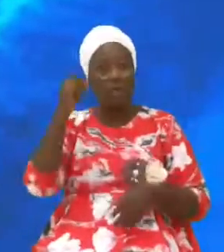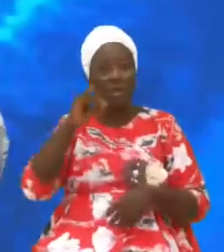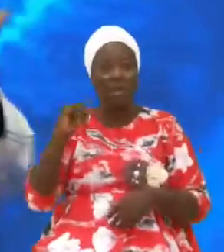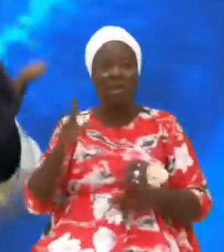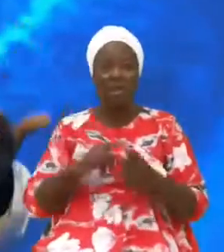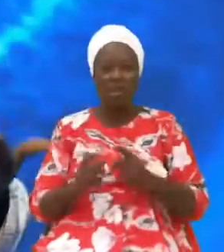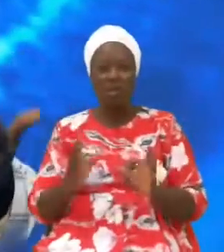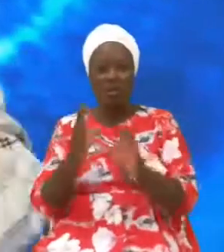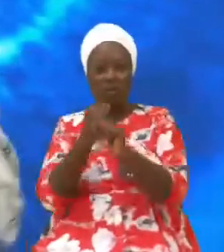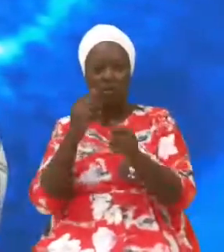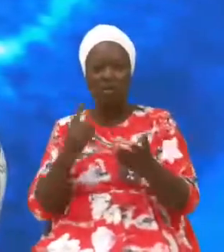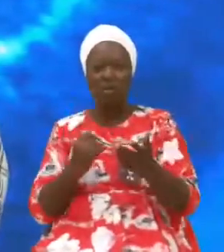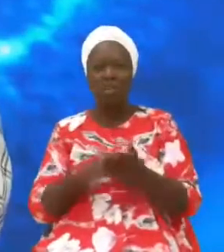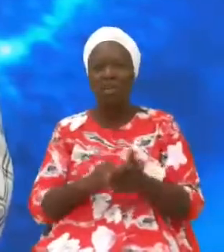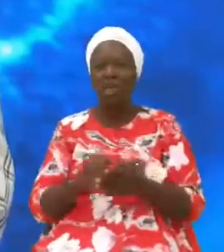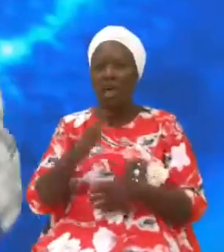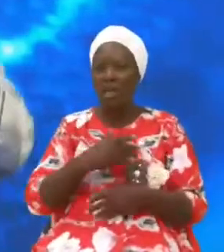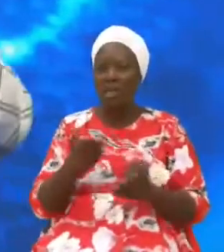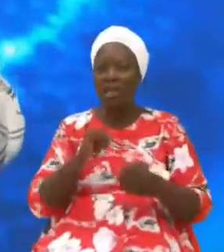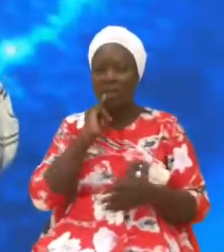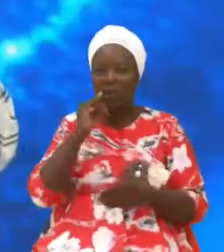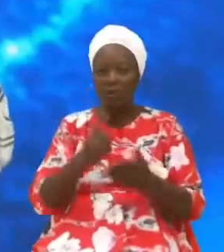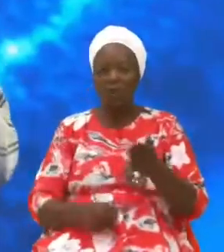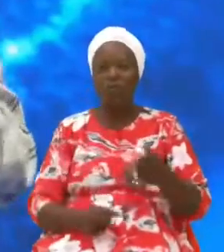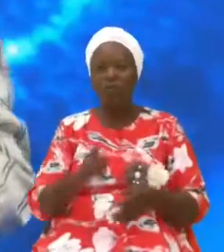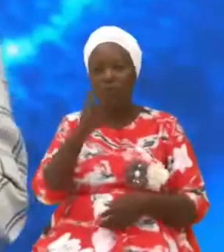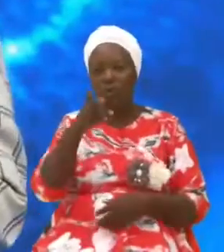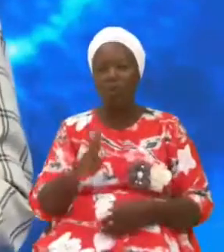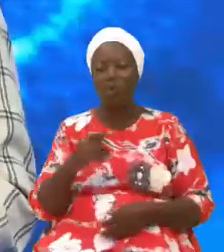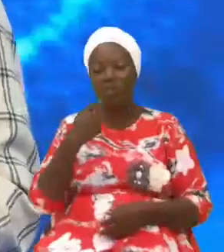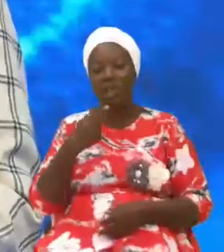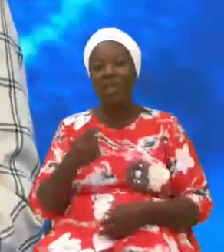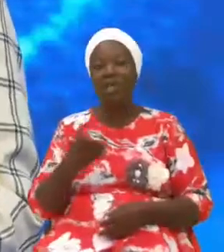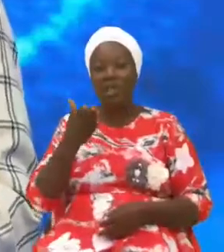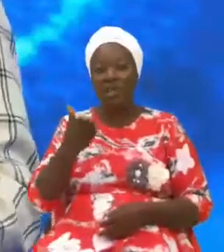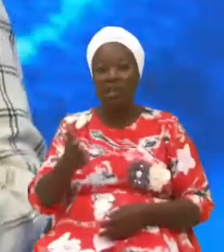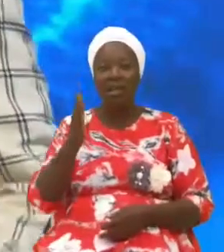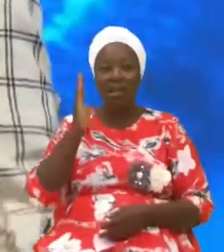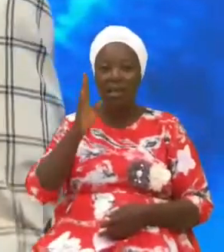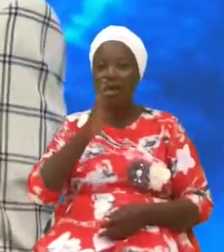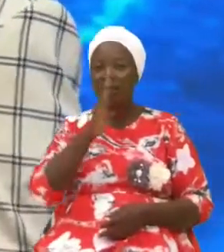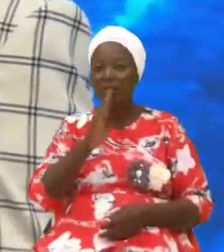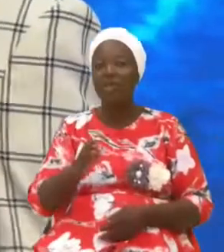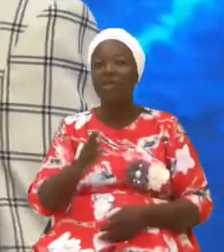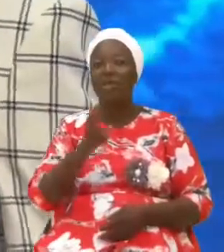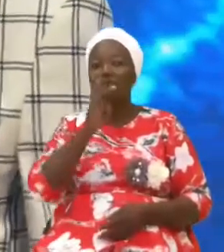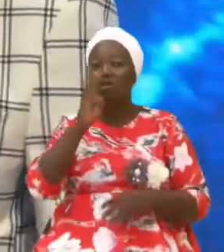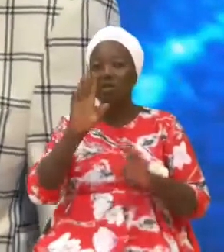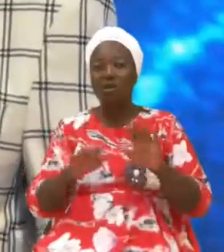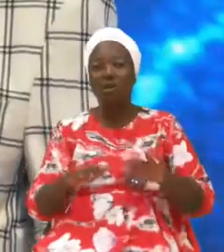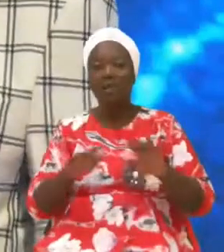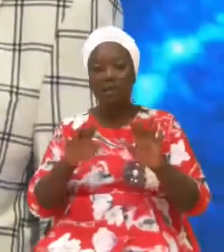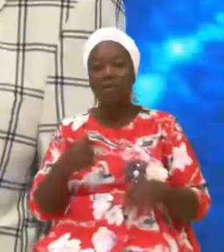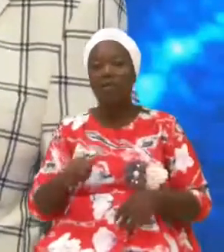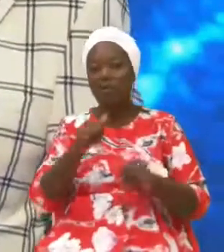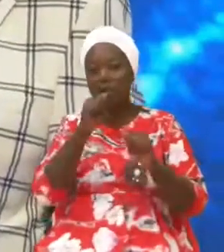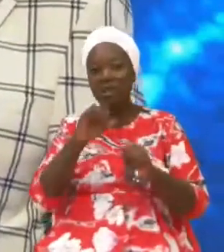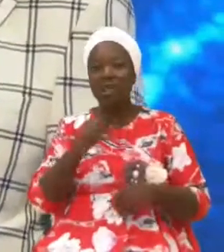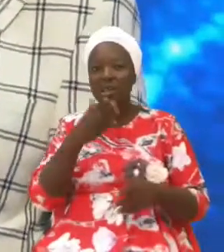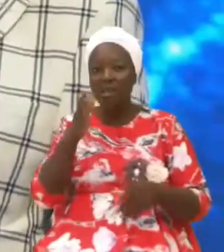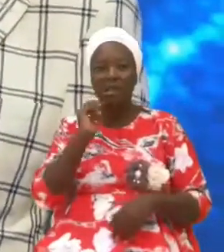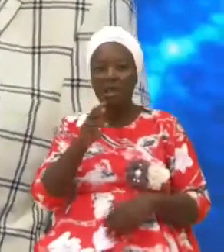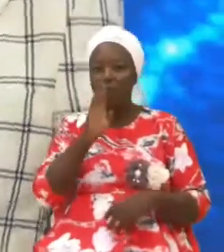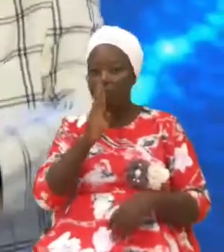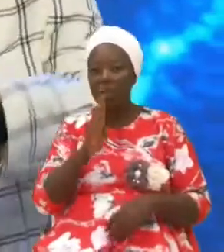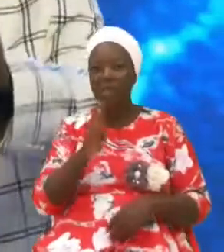that had understanding, they woke up. Here is what God said. There shall be showers of blessing.